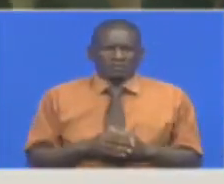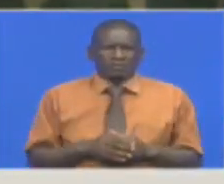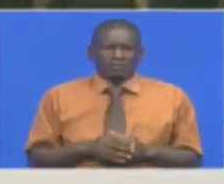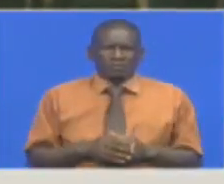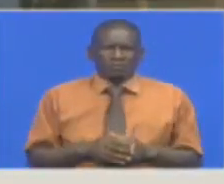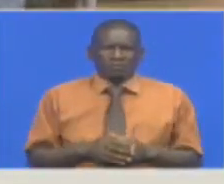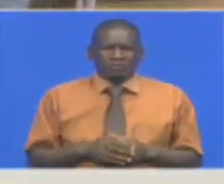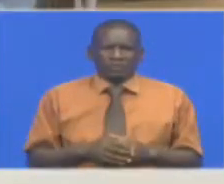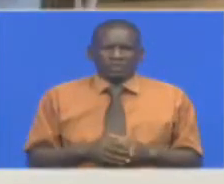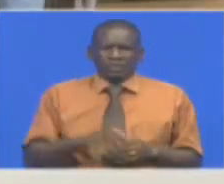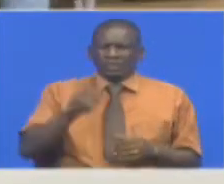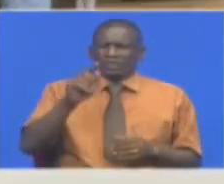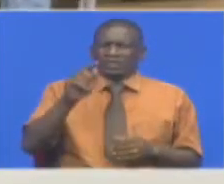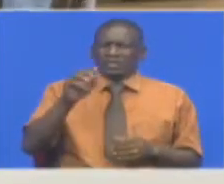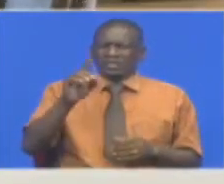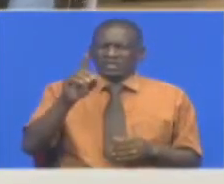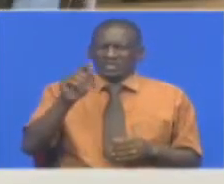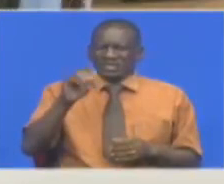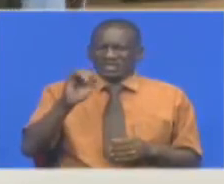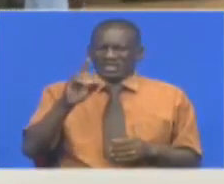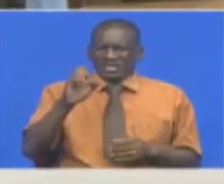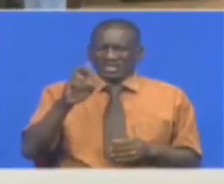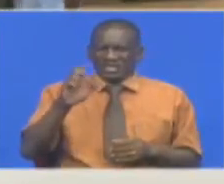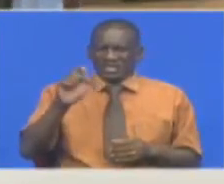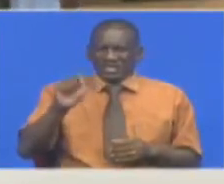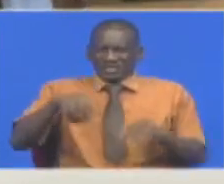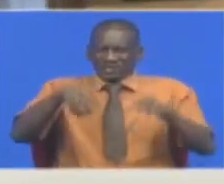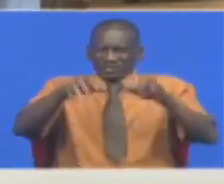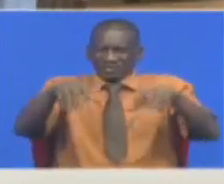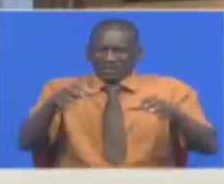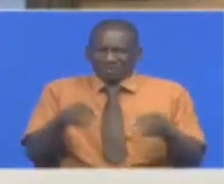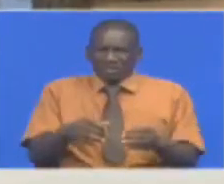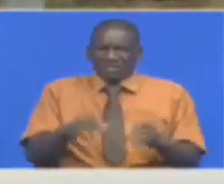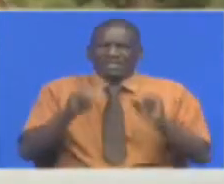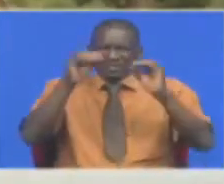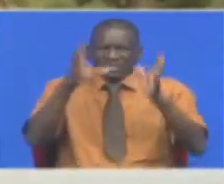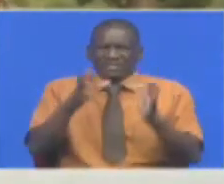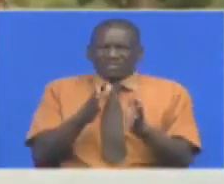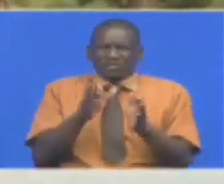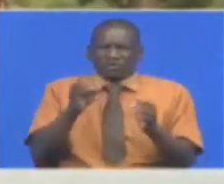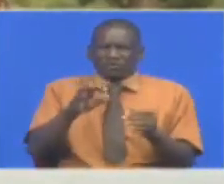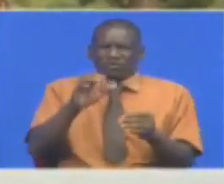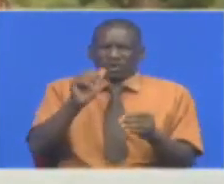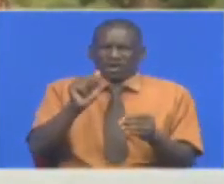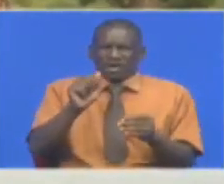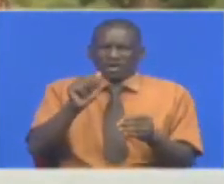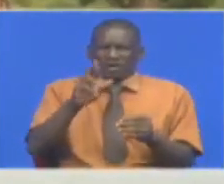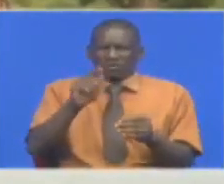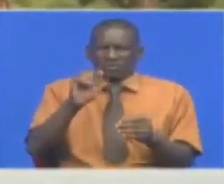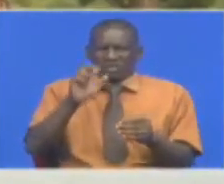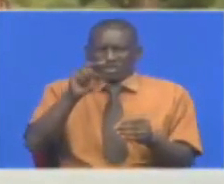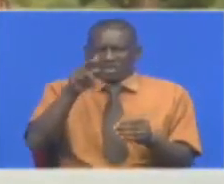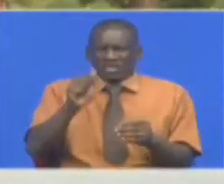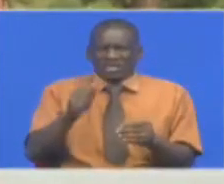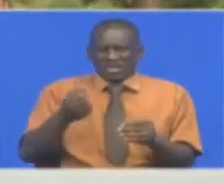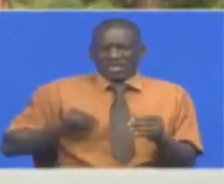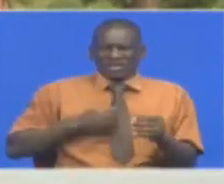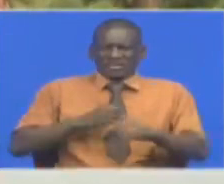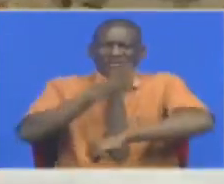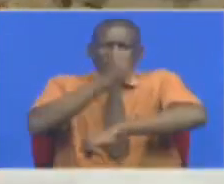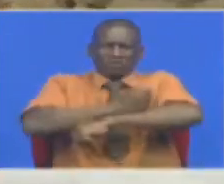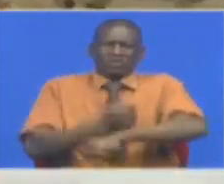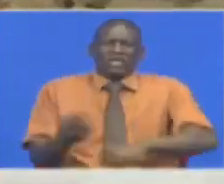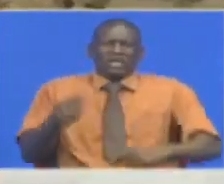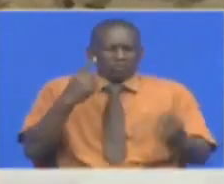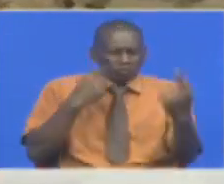At the Tinderest farm, teachers and students from Arutani Girls Secondary School come to offer their condolences to the Patel